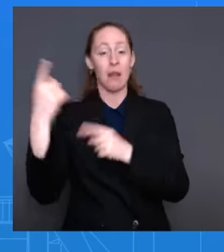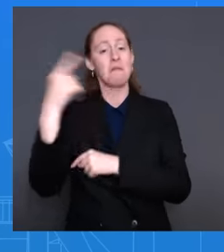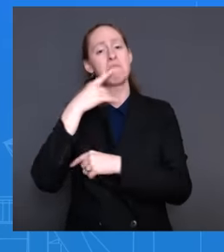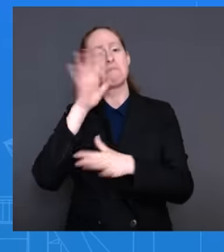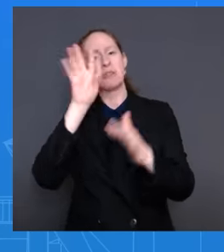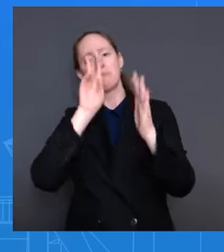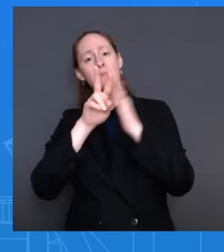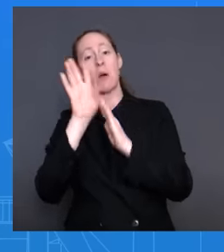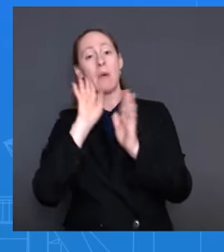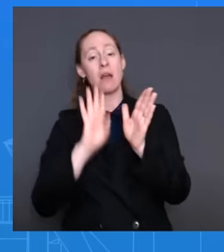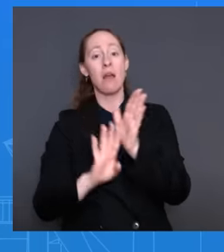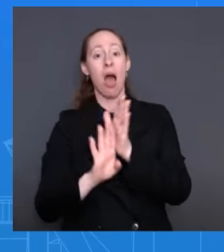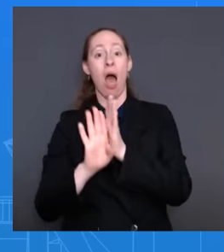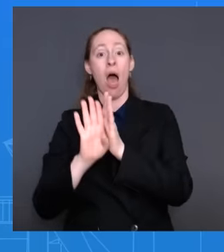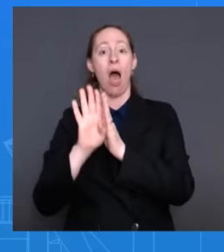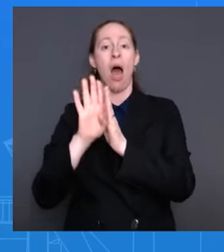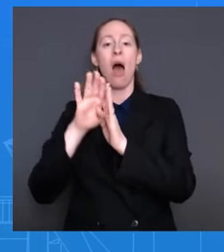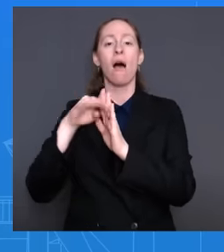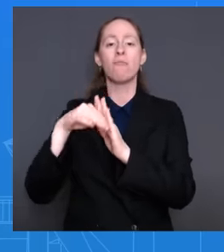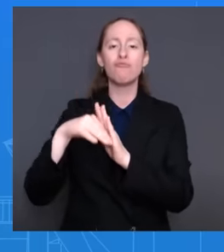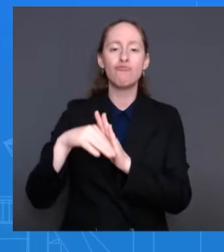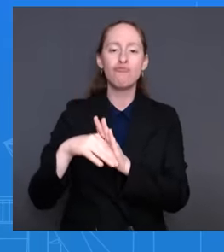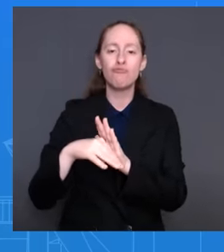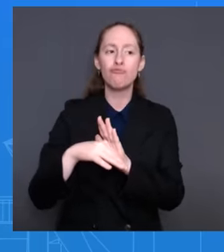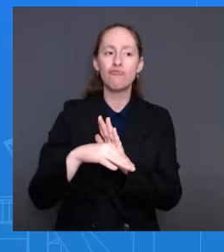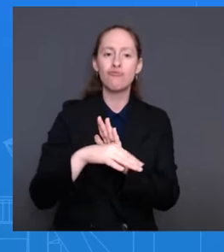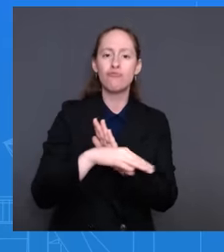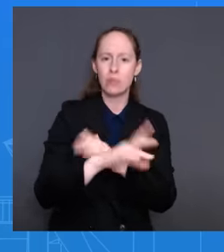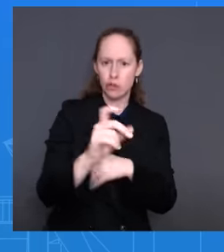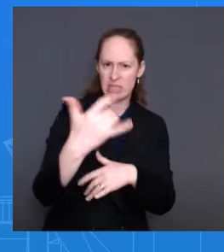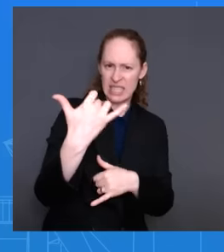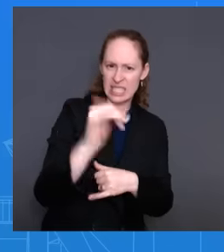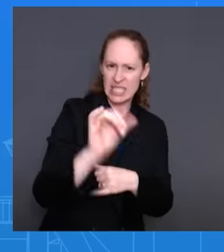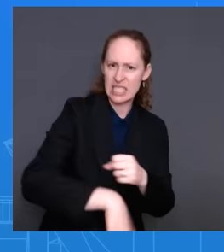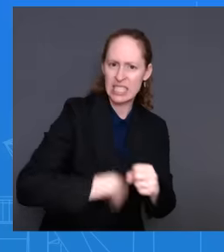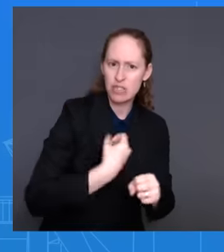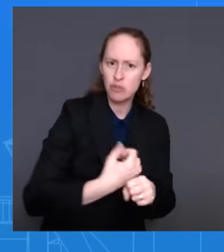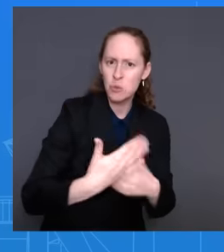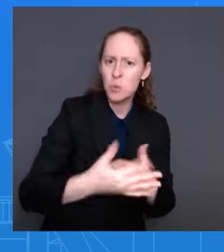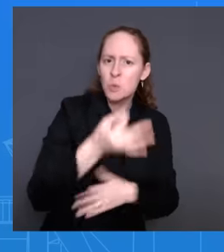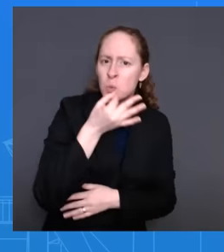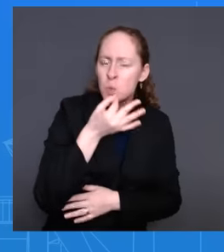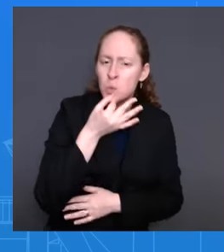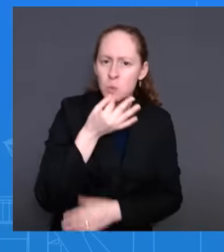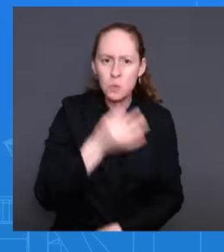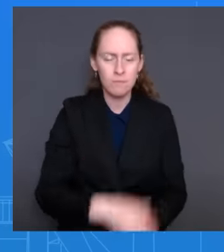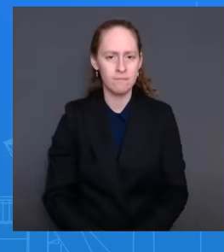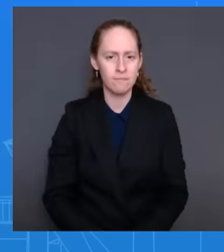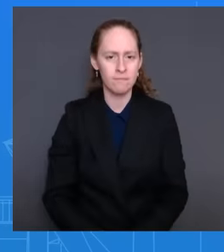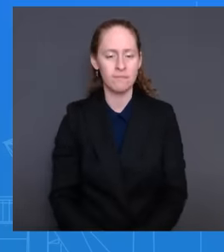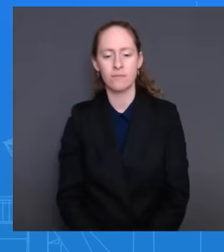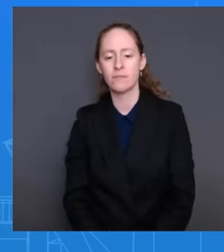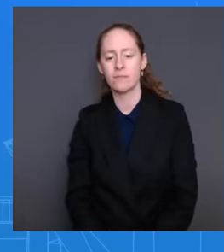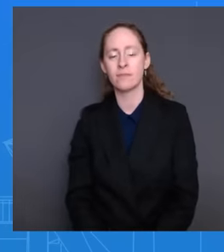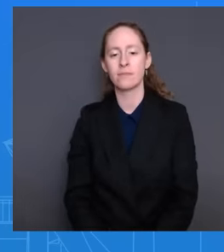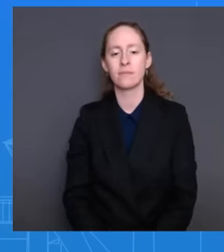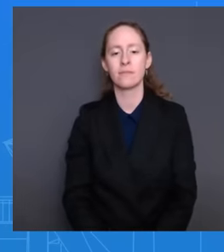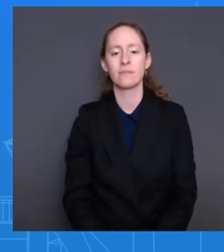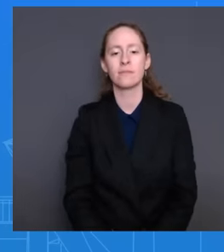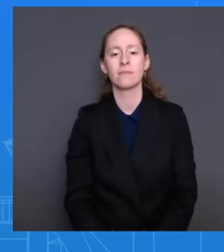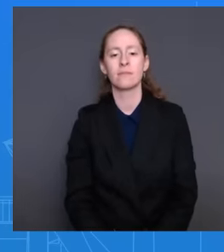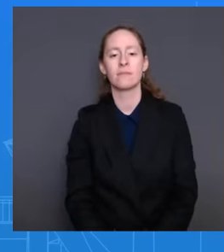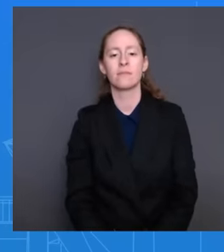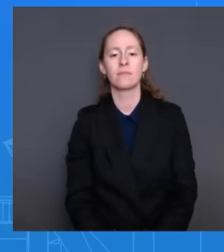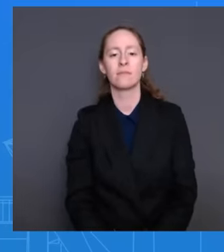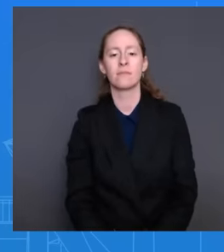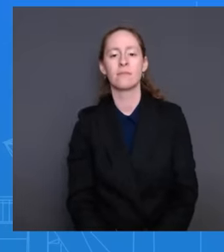the year. What I can say and is important with respect to, for example, the op-ed that the president wrote